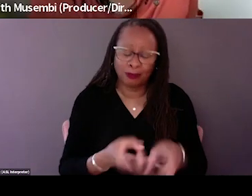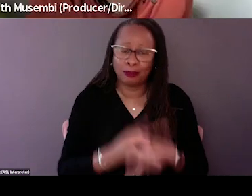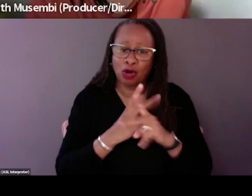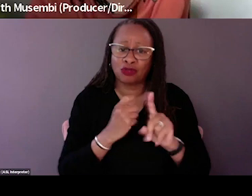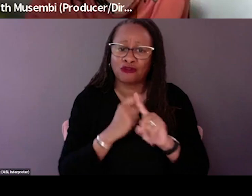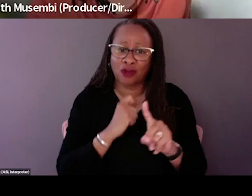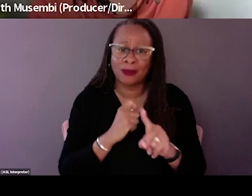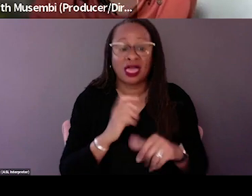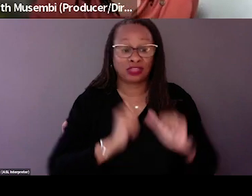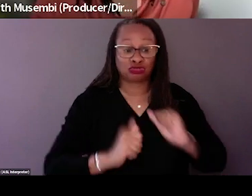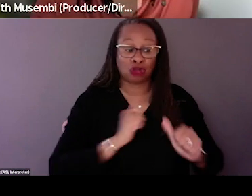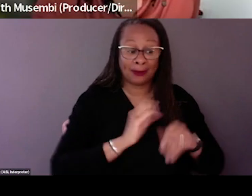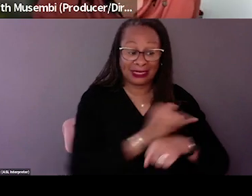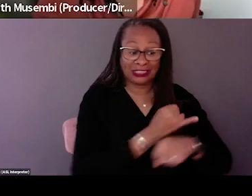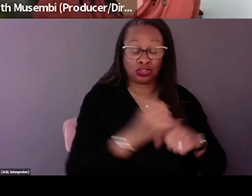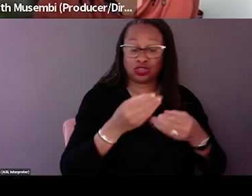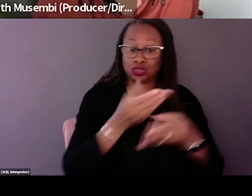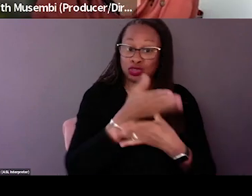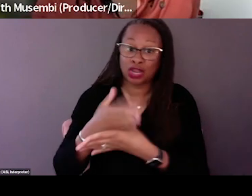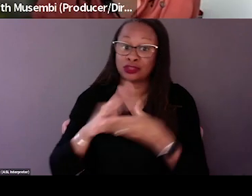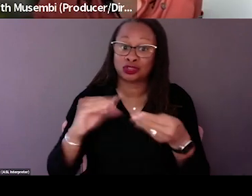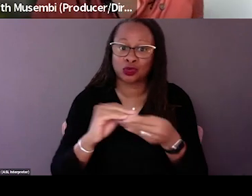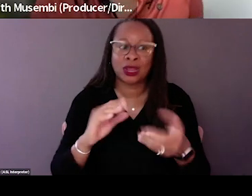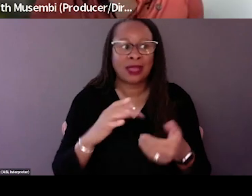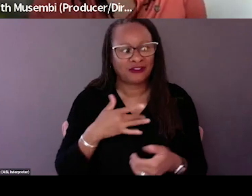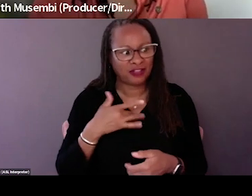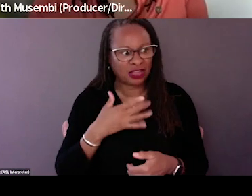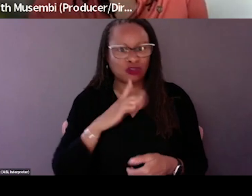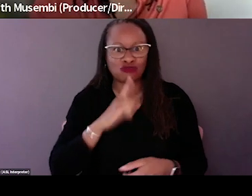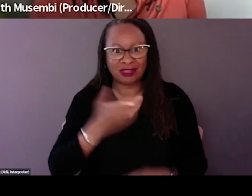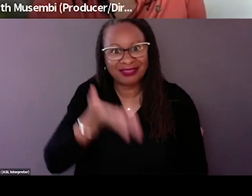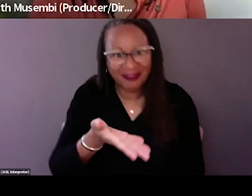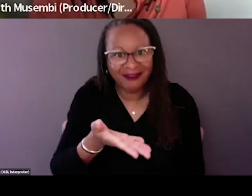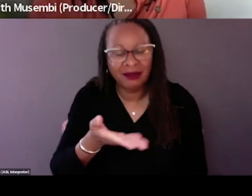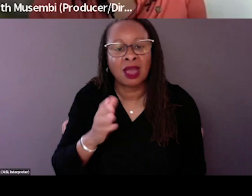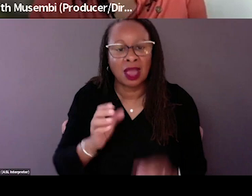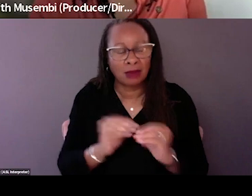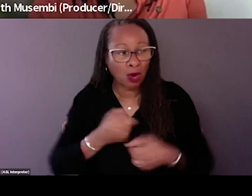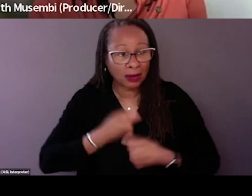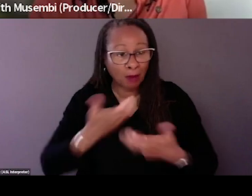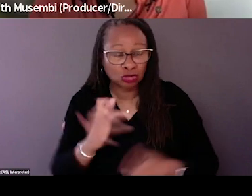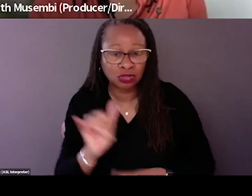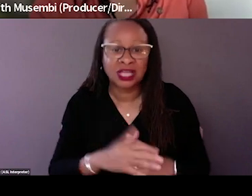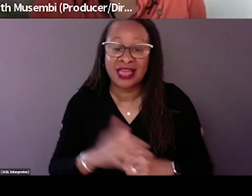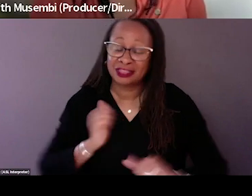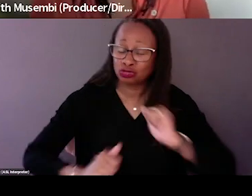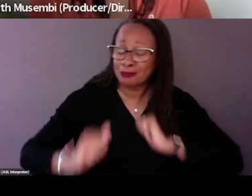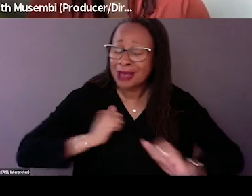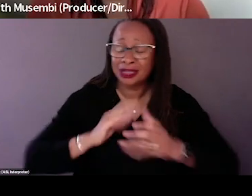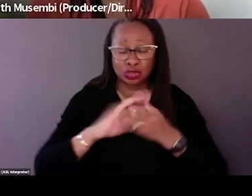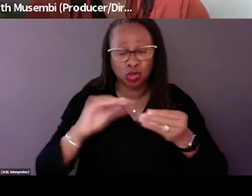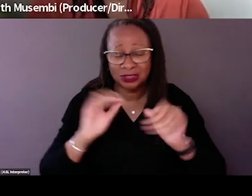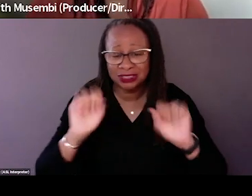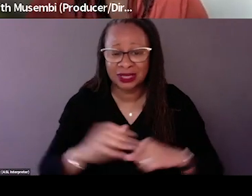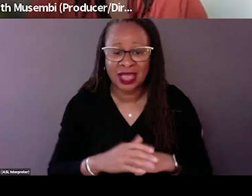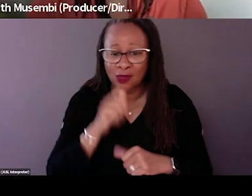people feel more like they're there and more emotional about it all, because they're so dramatic, the stories, so dramatic. I mean, we haven't even started on Gloss of the